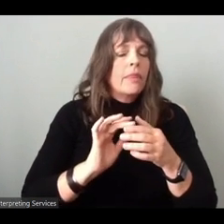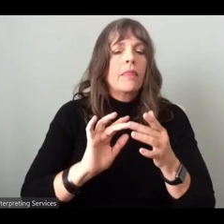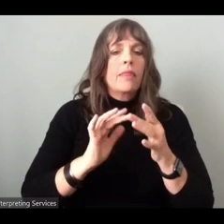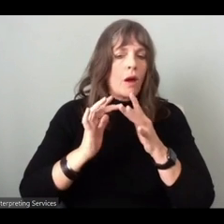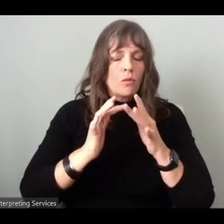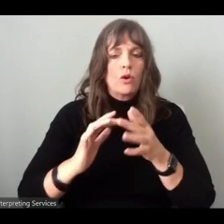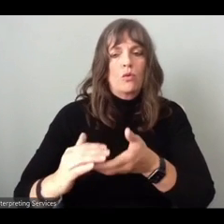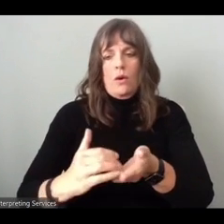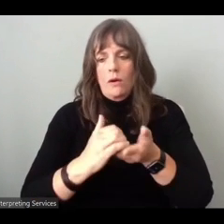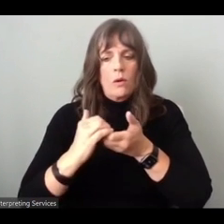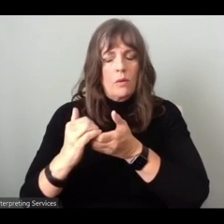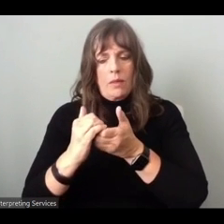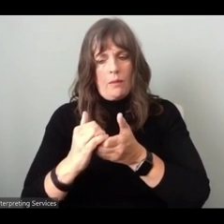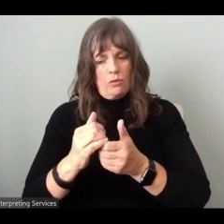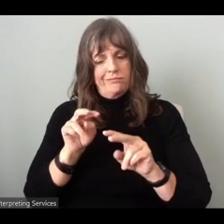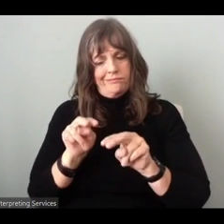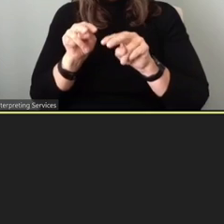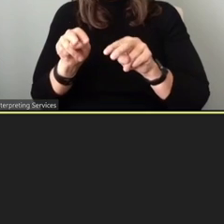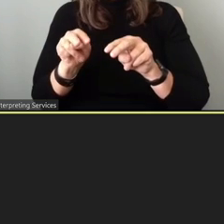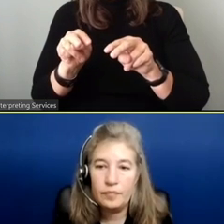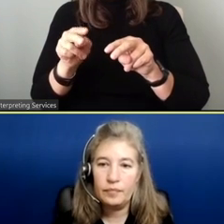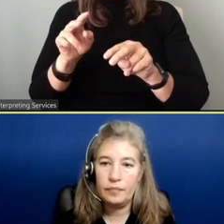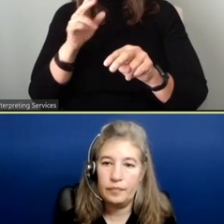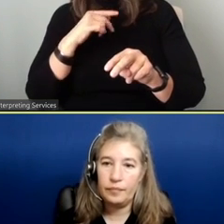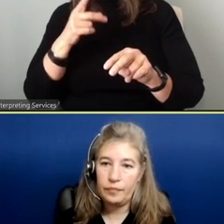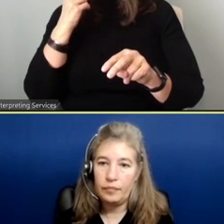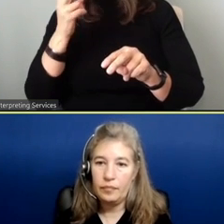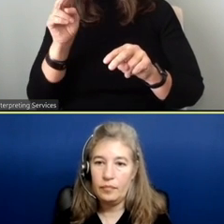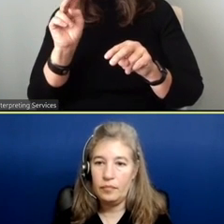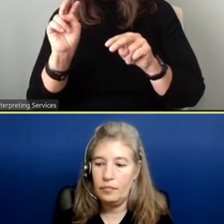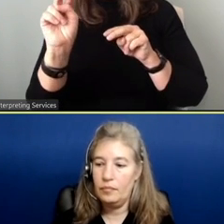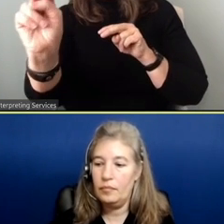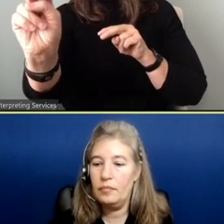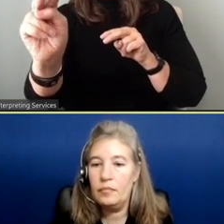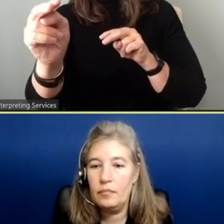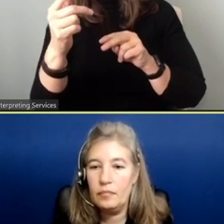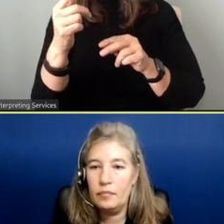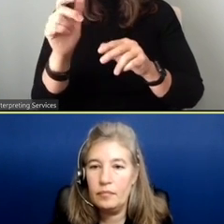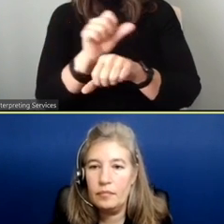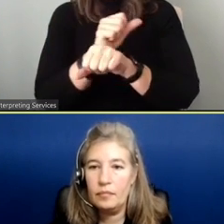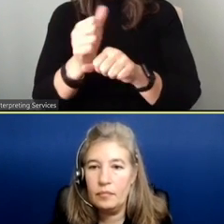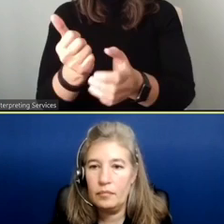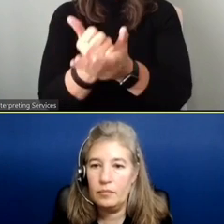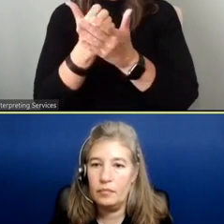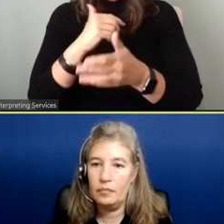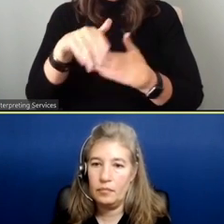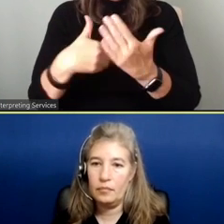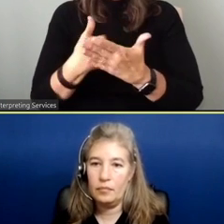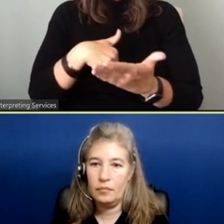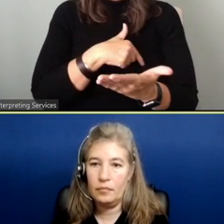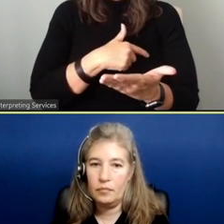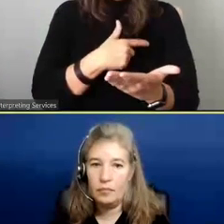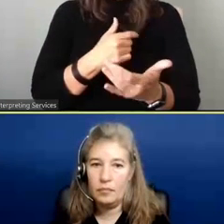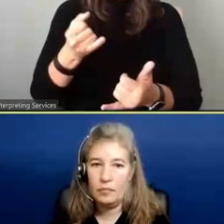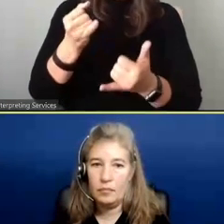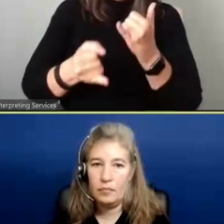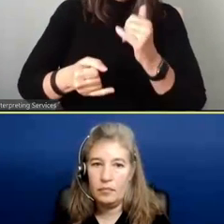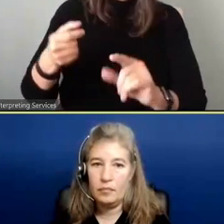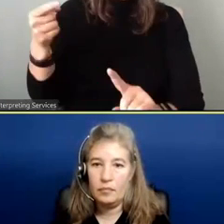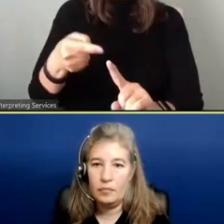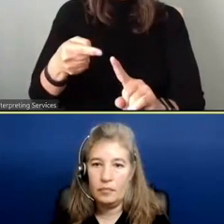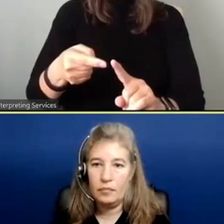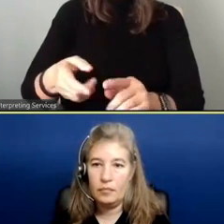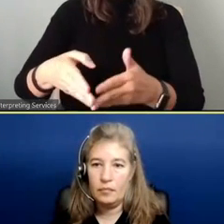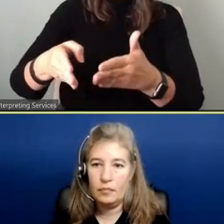Hello, my name is Mark Fisher. I'm the Director of Grants at the New York Foundation for the Arts. And I will speak based